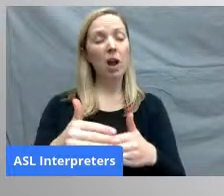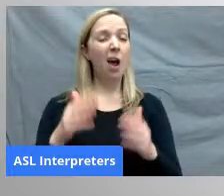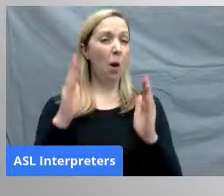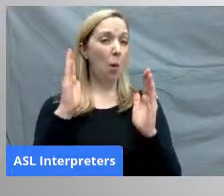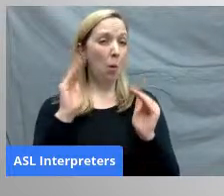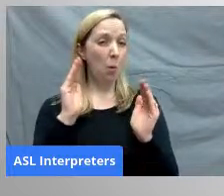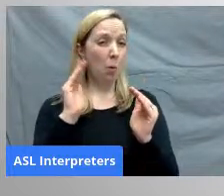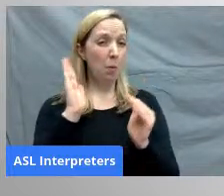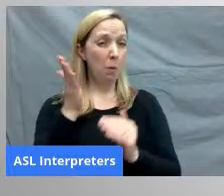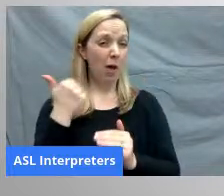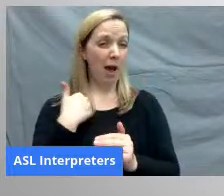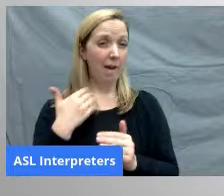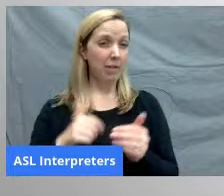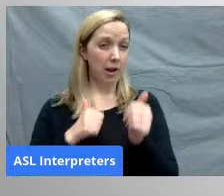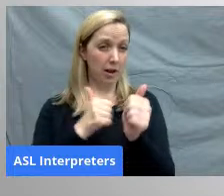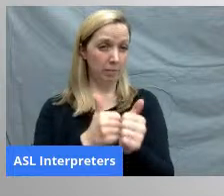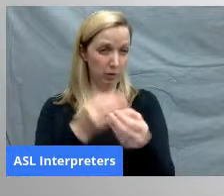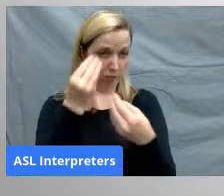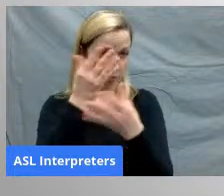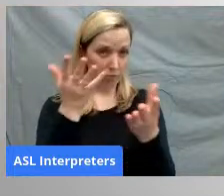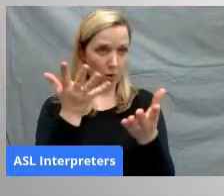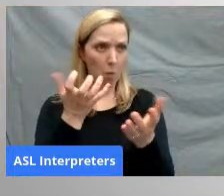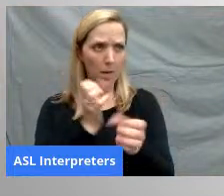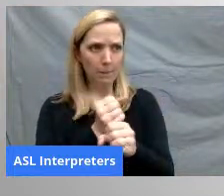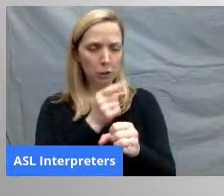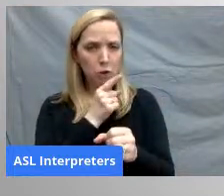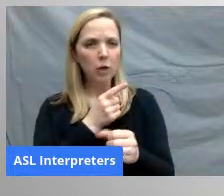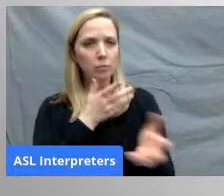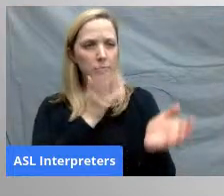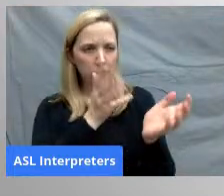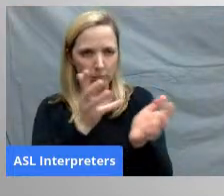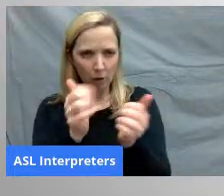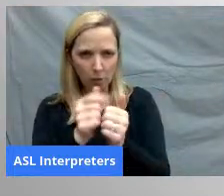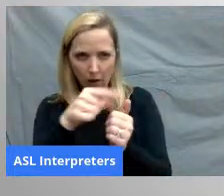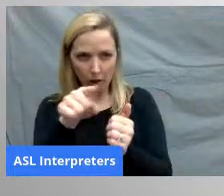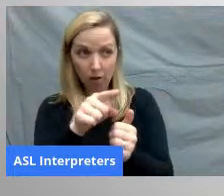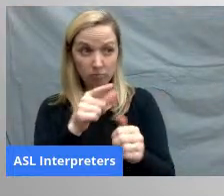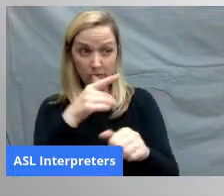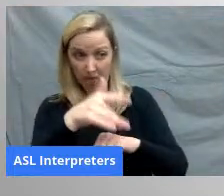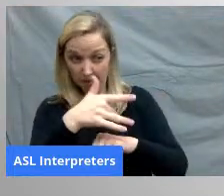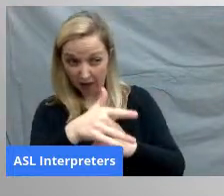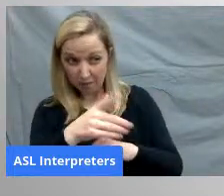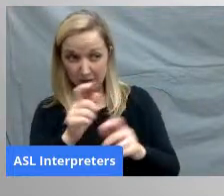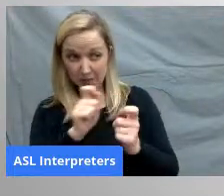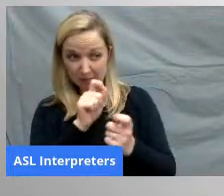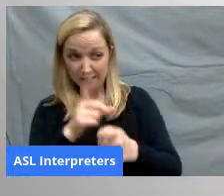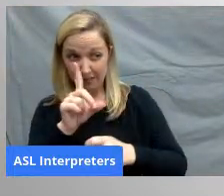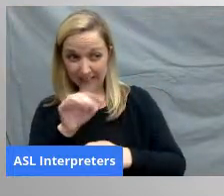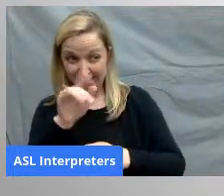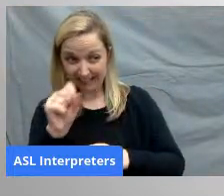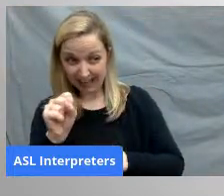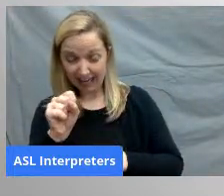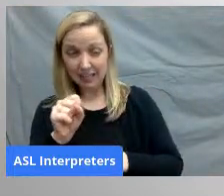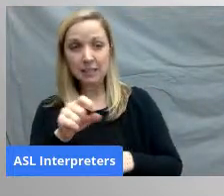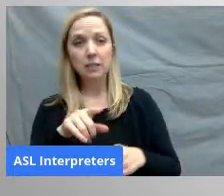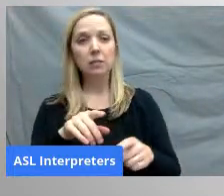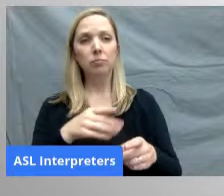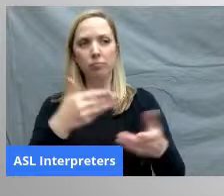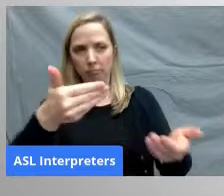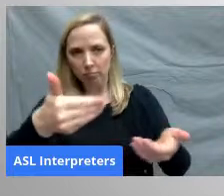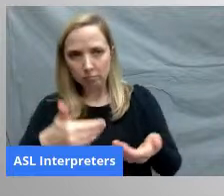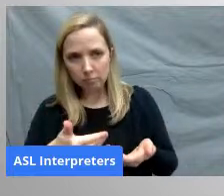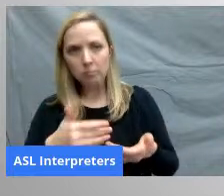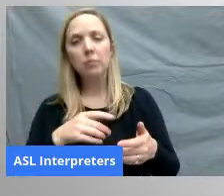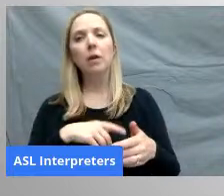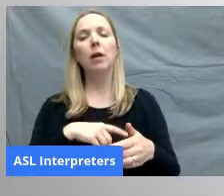need to speak with to confirm that they're available on those days, as well as just cost information, just so that the board can have